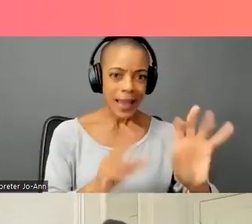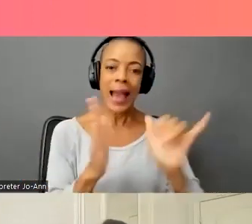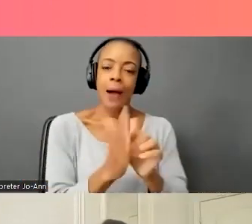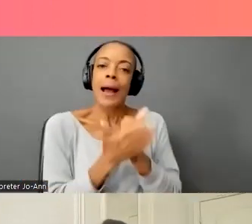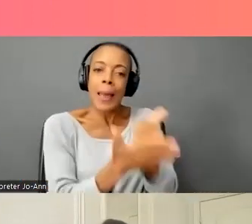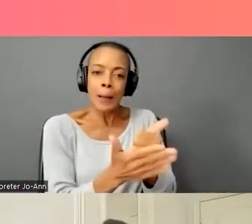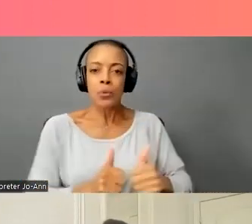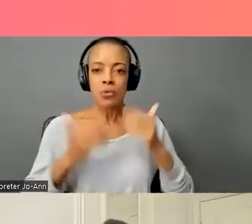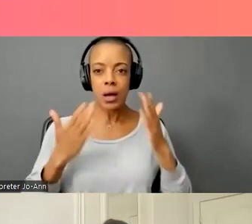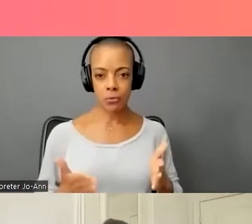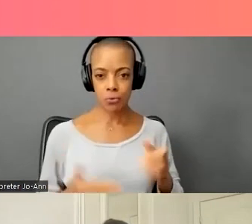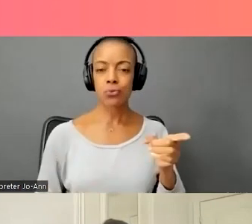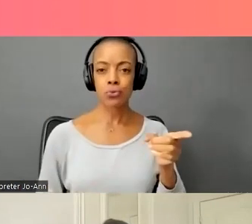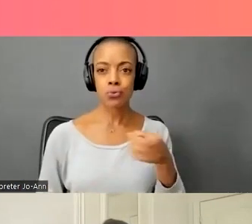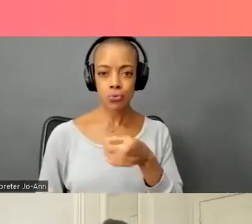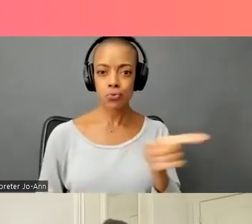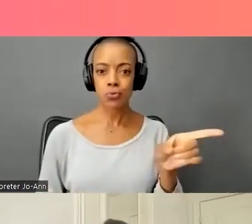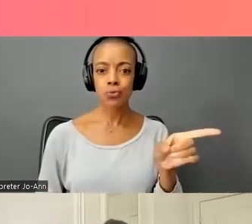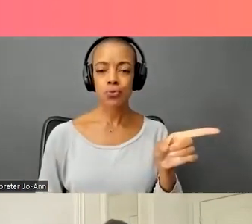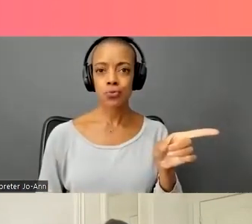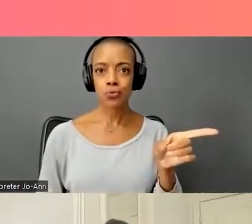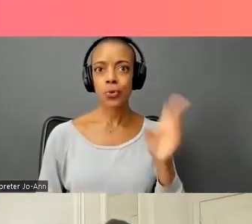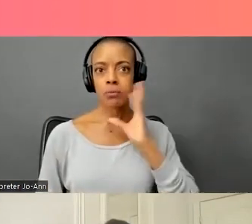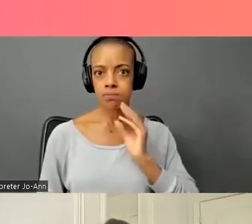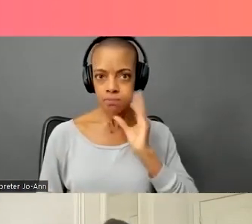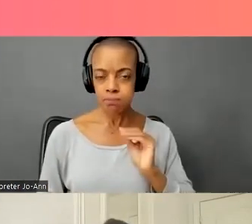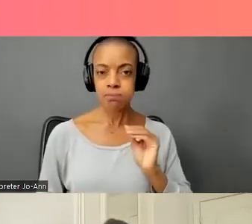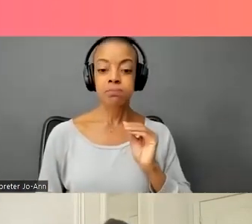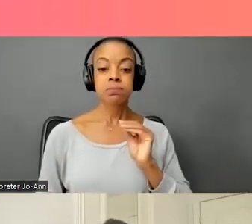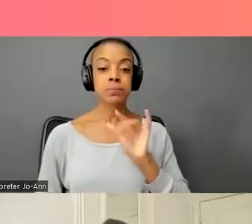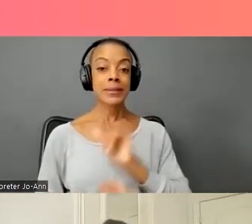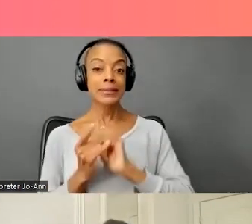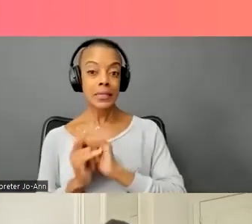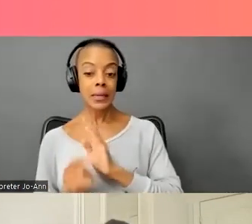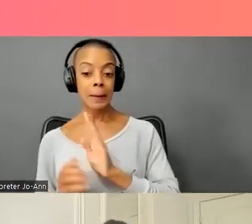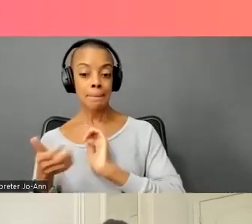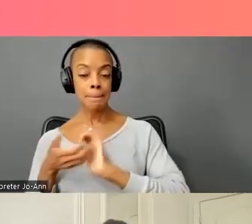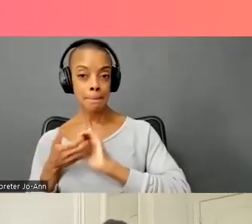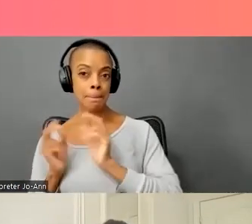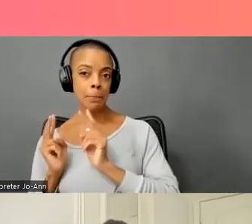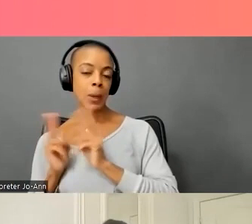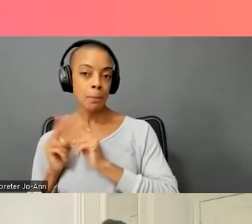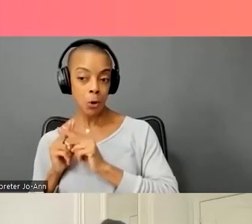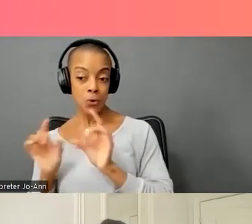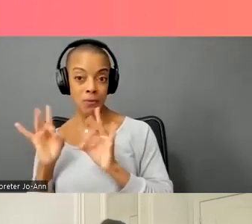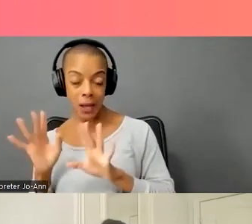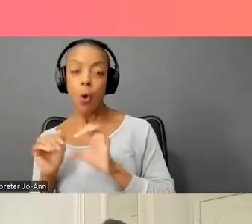survivors that have experienced either intimate partner violence or traumatic brain